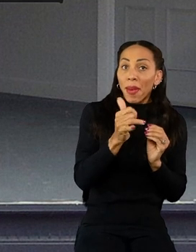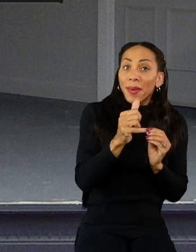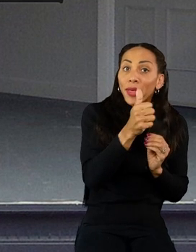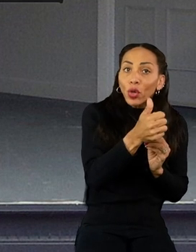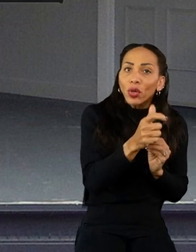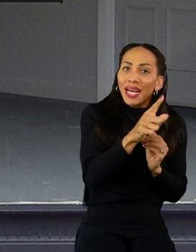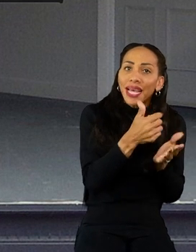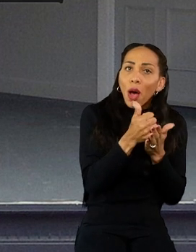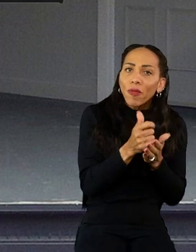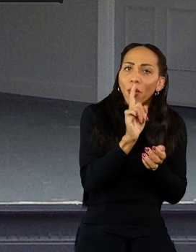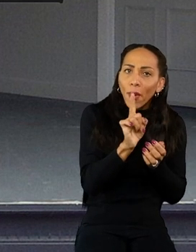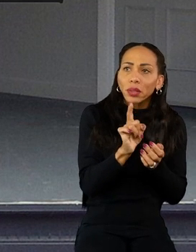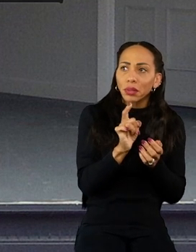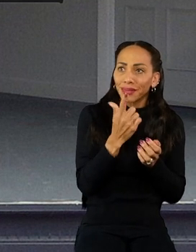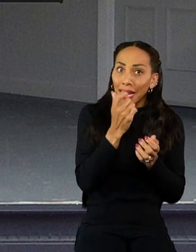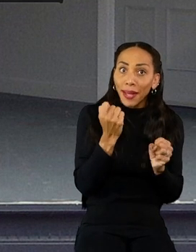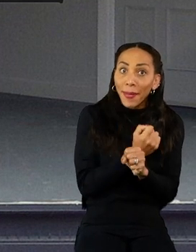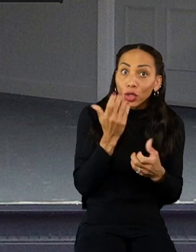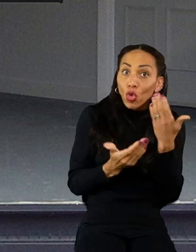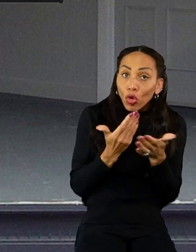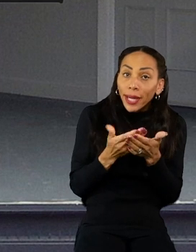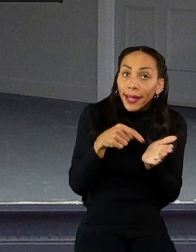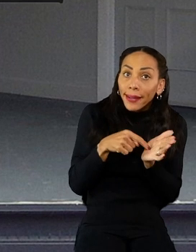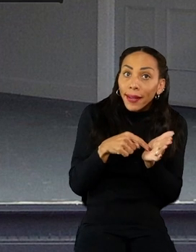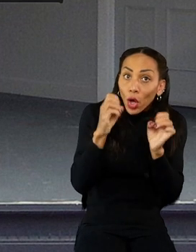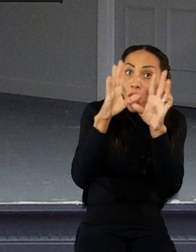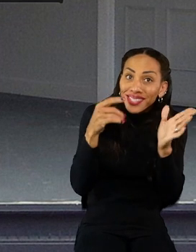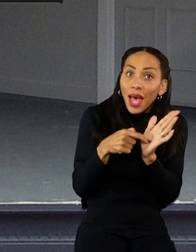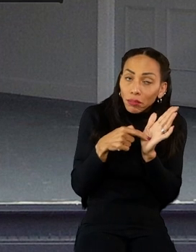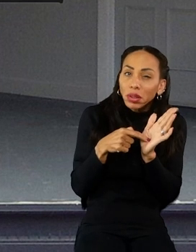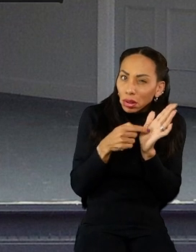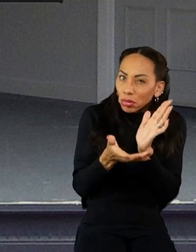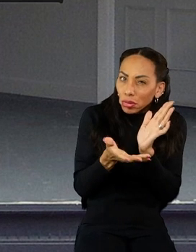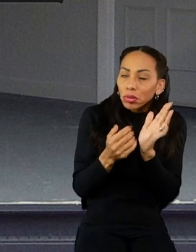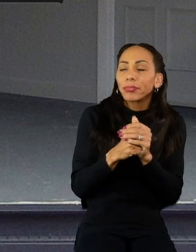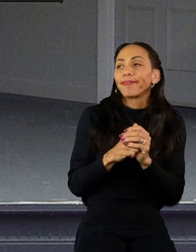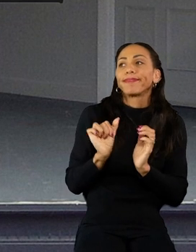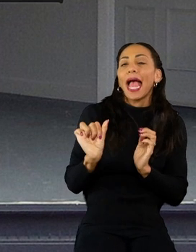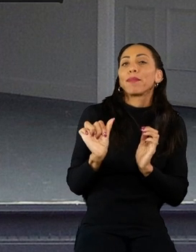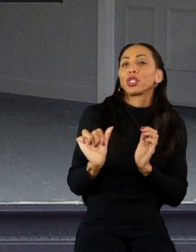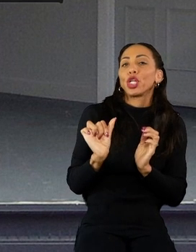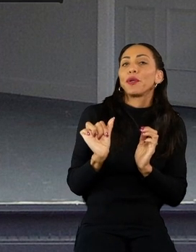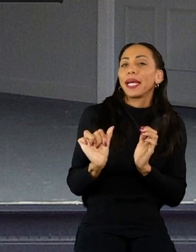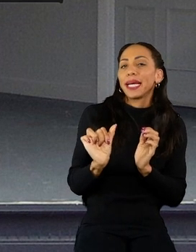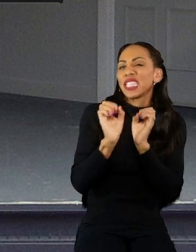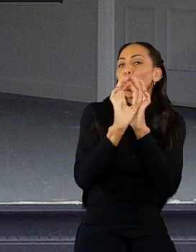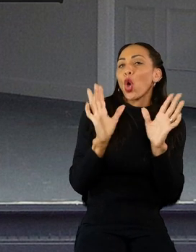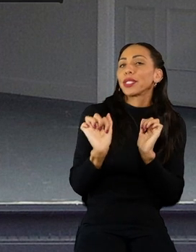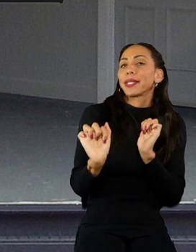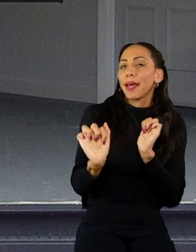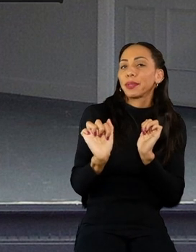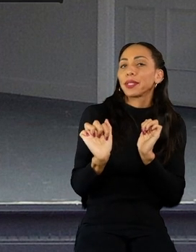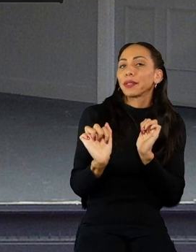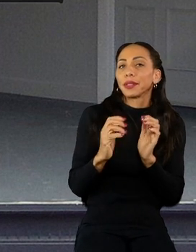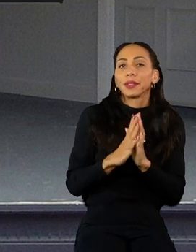very good at using these different bits of software. I think, and then they might be, but that might be helpful. But ultimately, it's the idea, or probably the concept. I don't know.